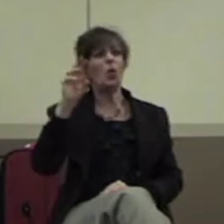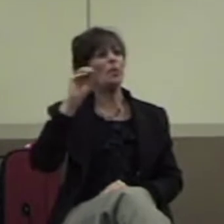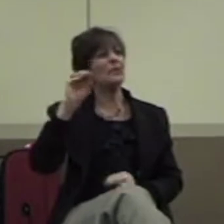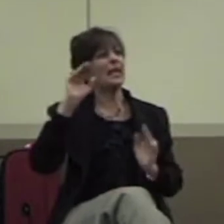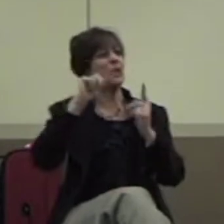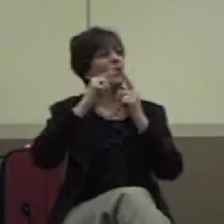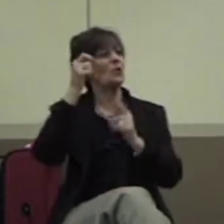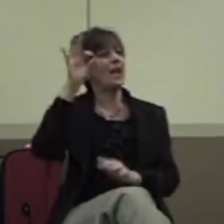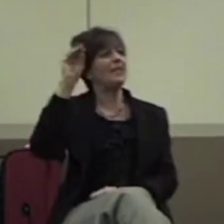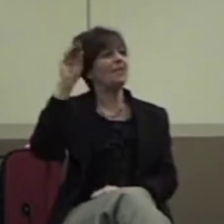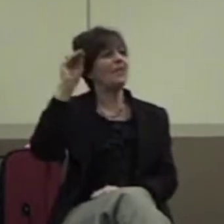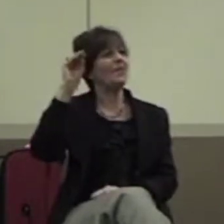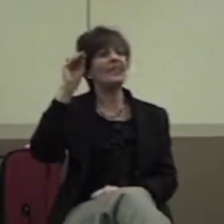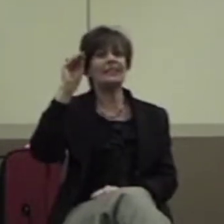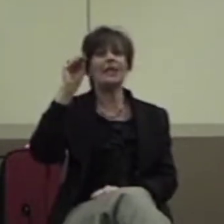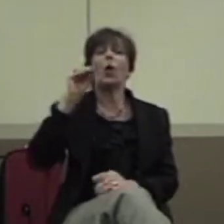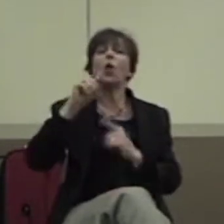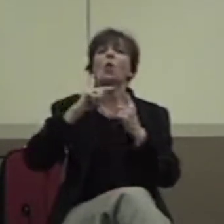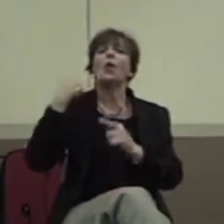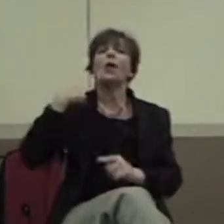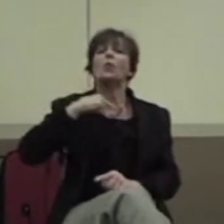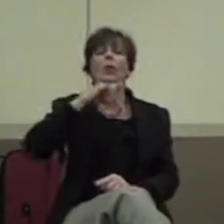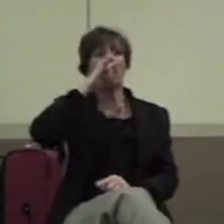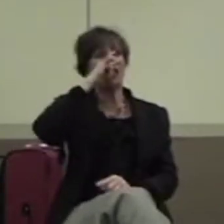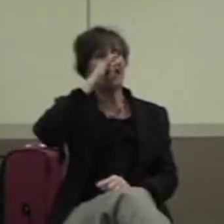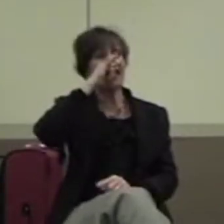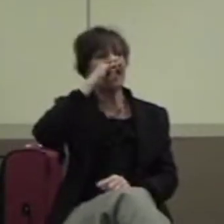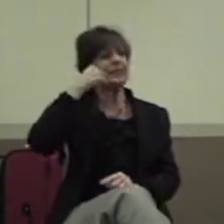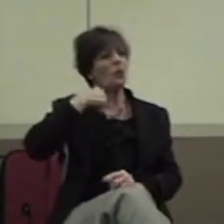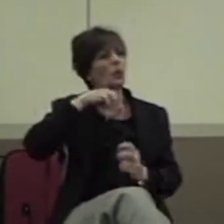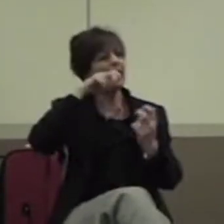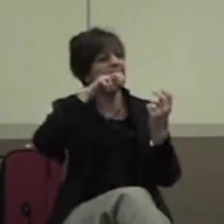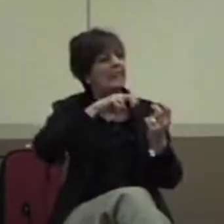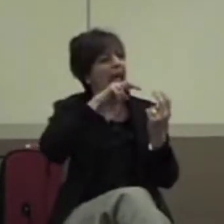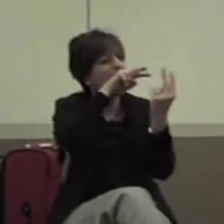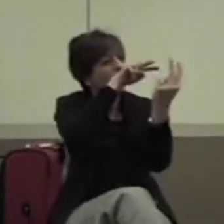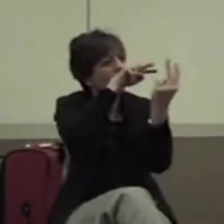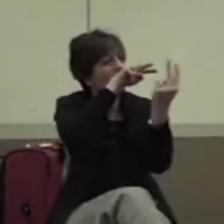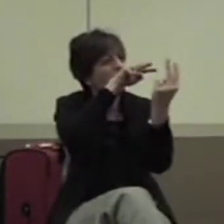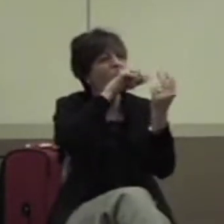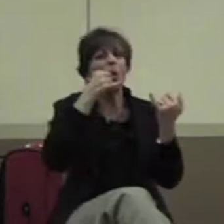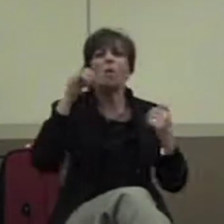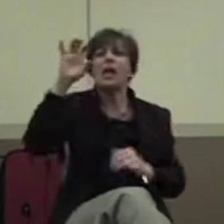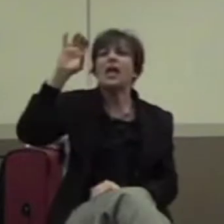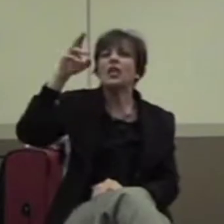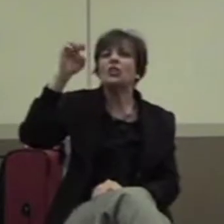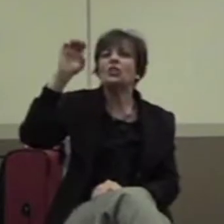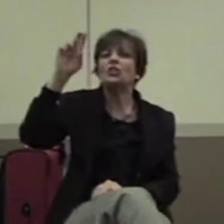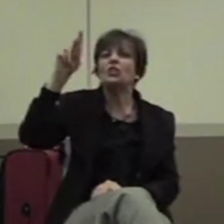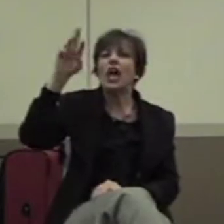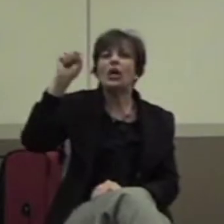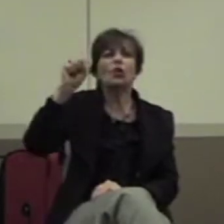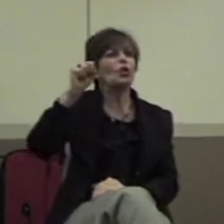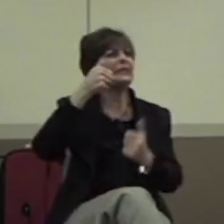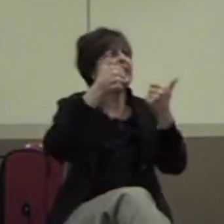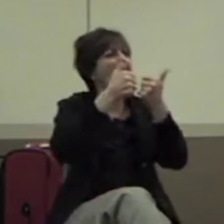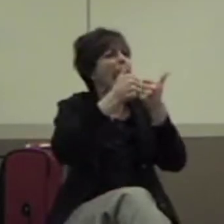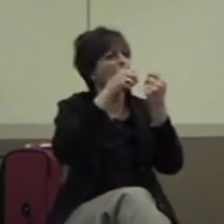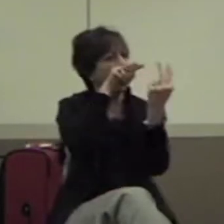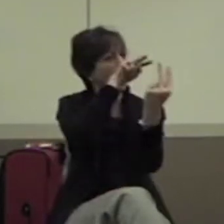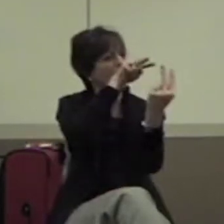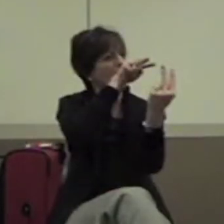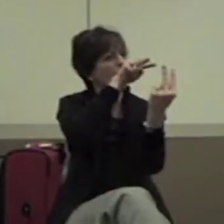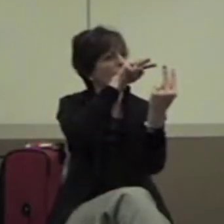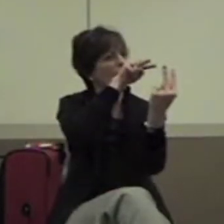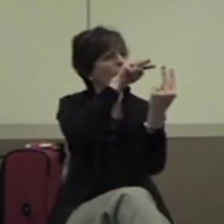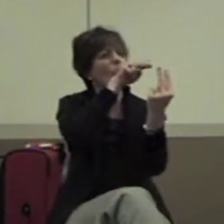were kids, we sat and faced each other and had eyeballs on each other. When we played checkers with each other, we were looking at each